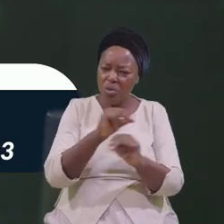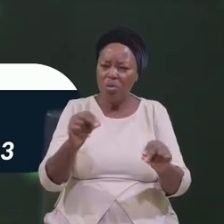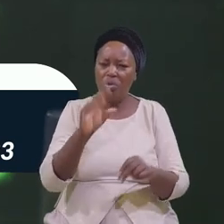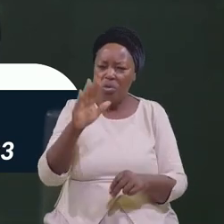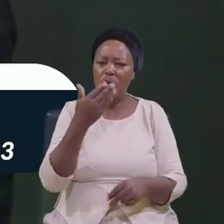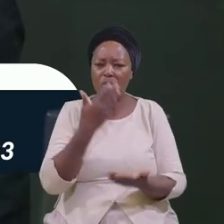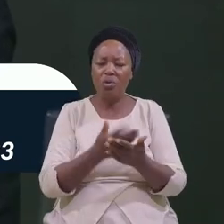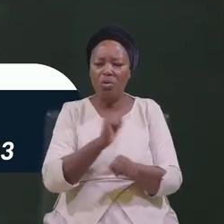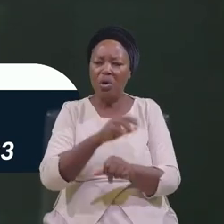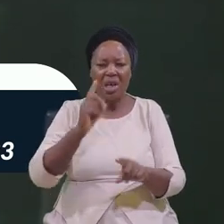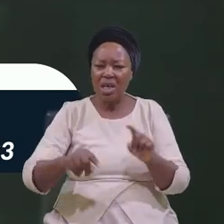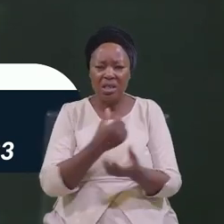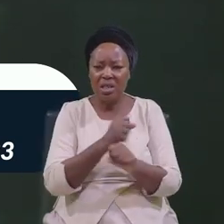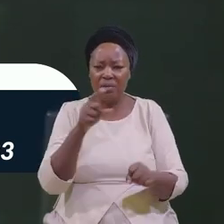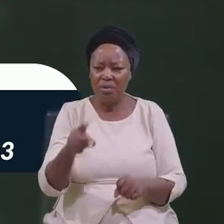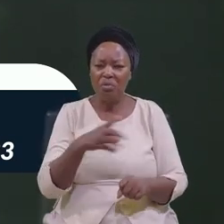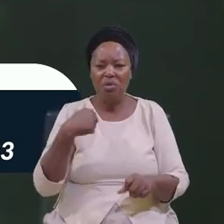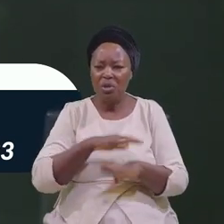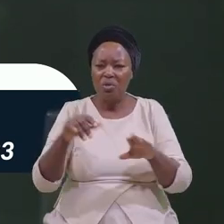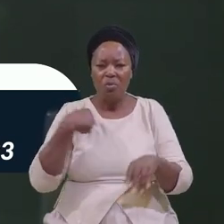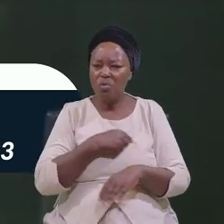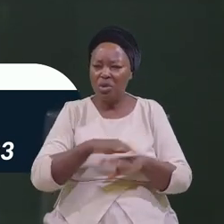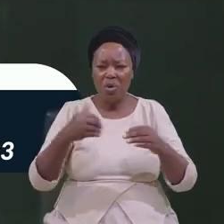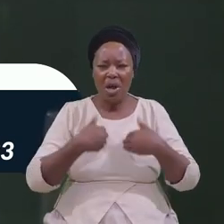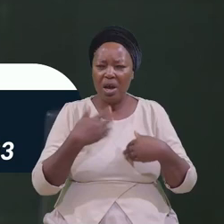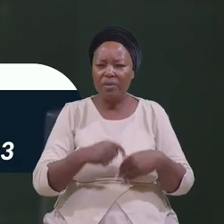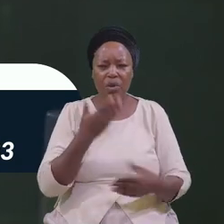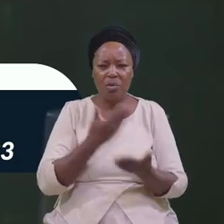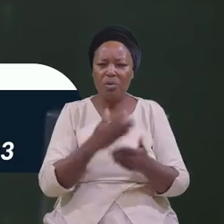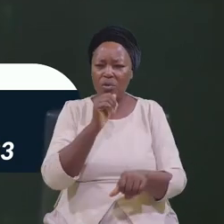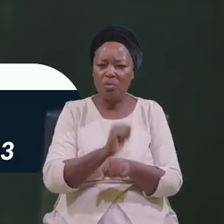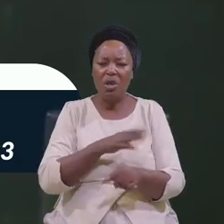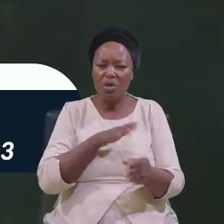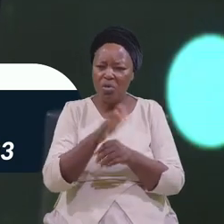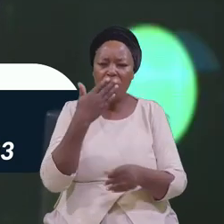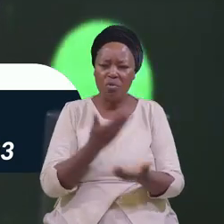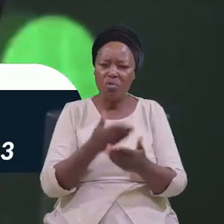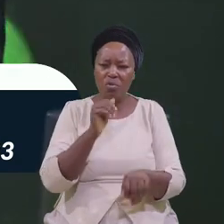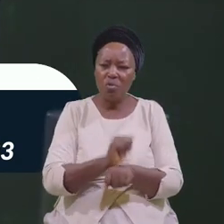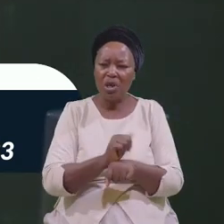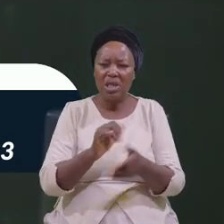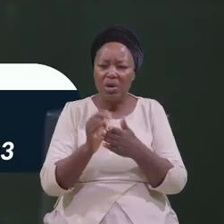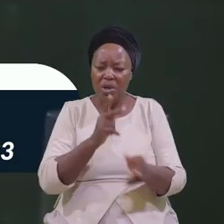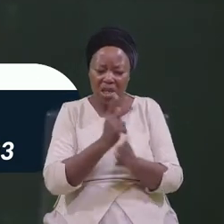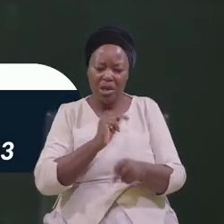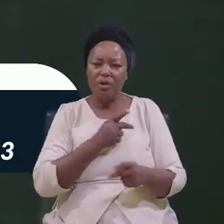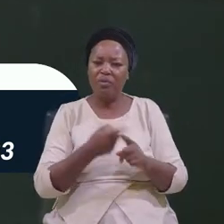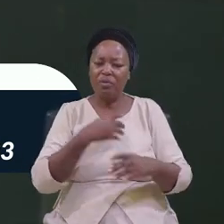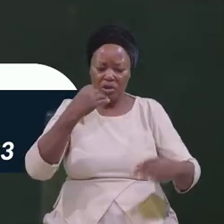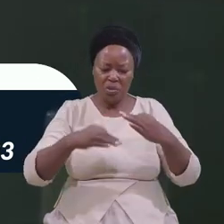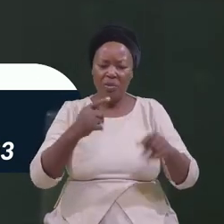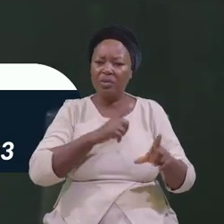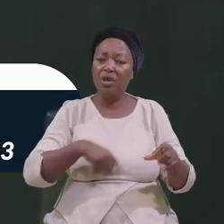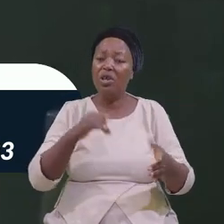enough good works that will shield us from the judgment of God. Only the blood of the Lamb. And